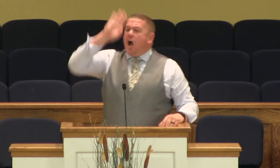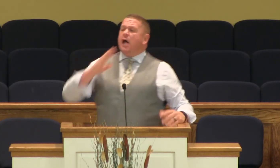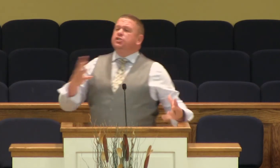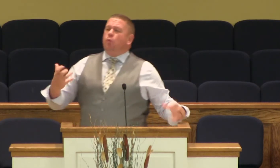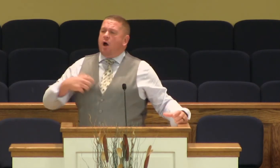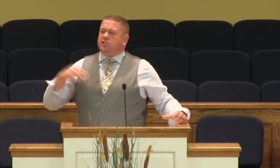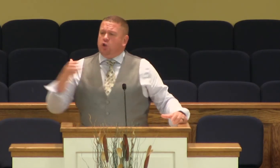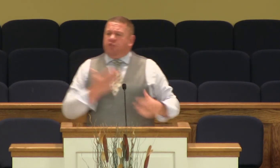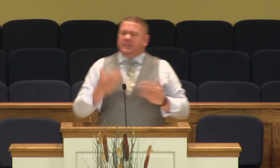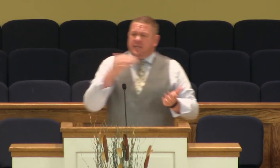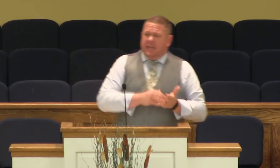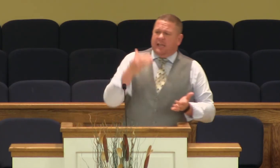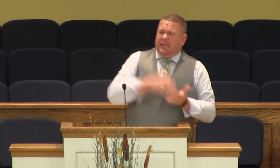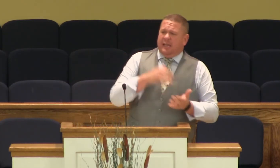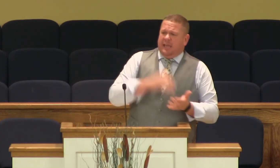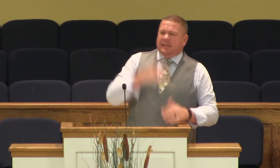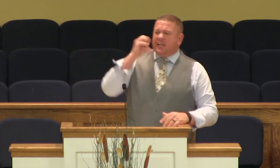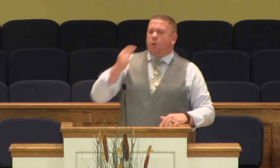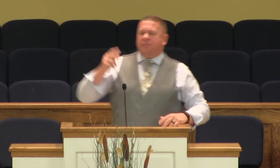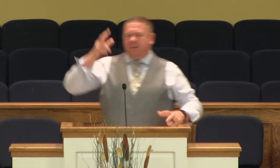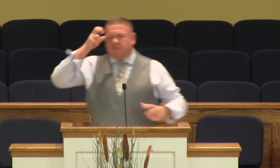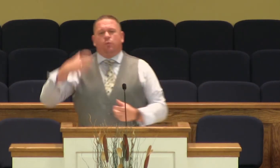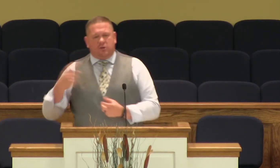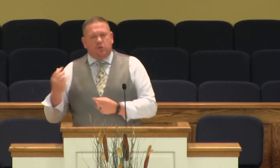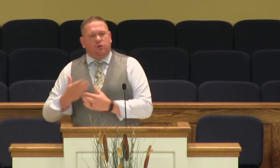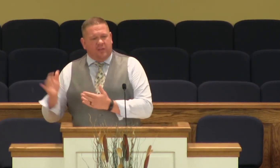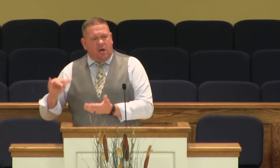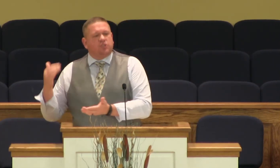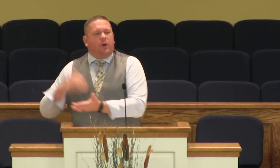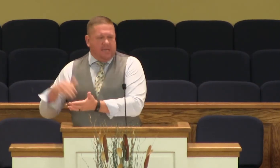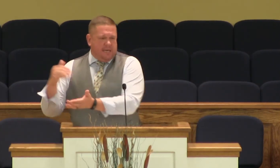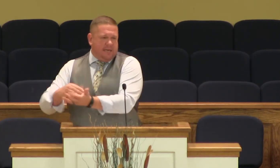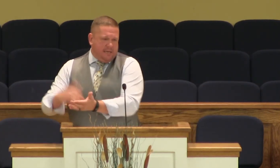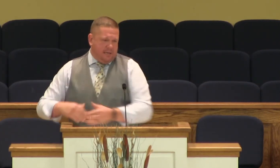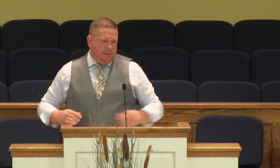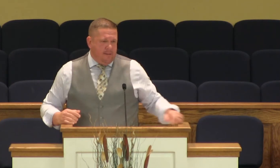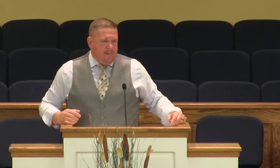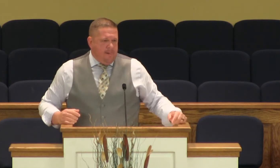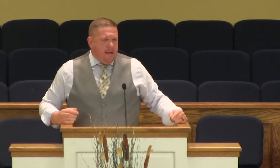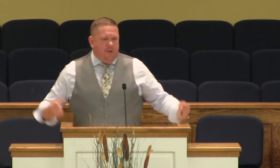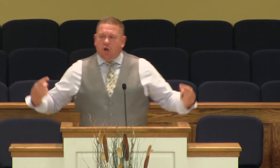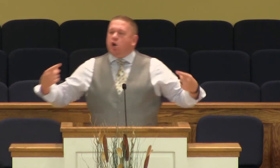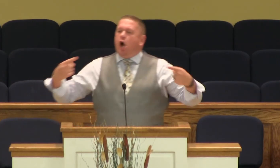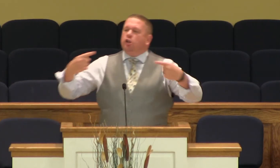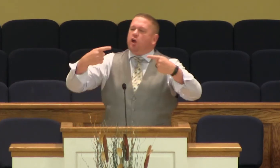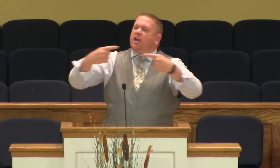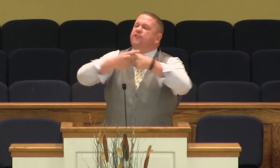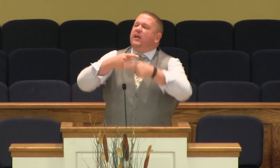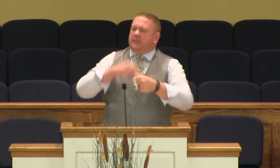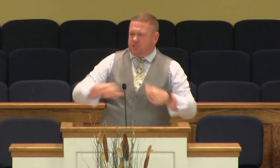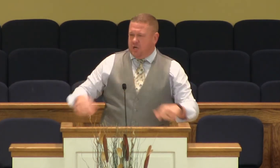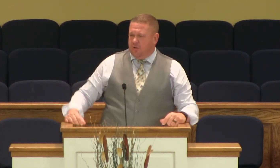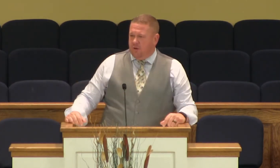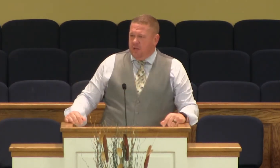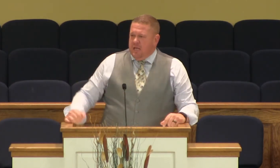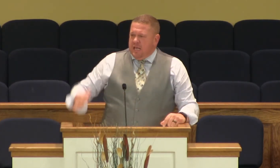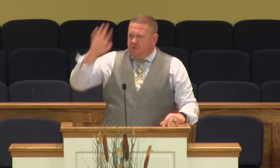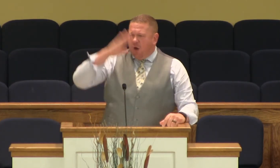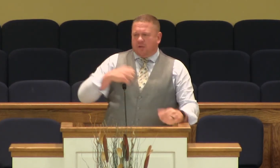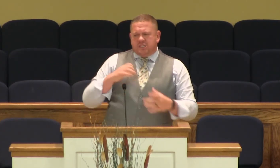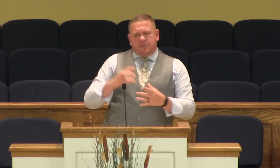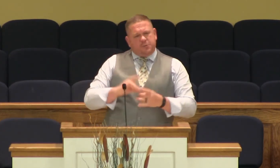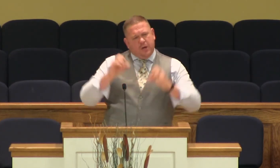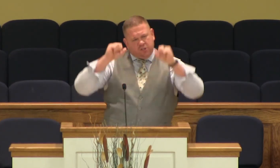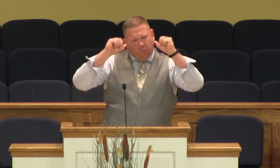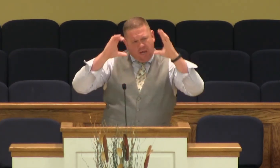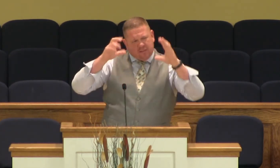If God's going to want us to do things again and again and again, guess what? The devil's going to want us to do things also again and again and again. And they're going to conflict each other. If God